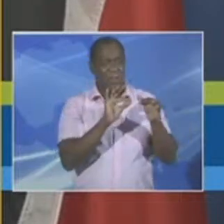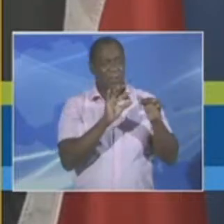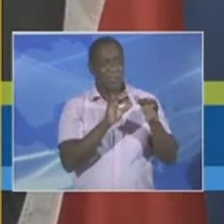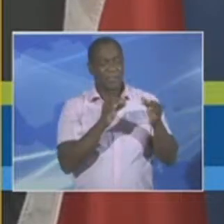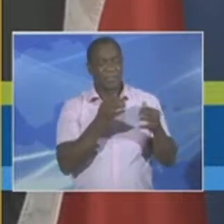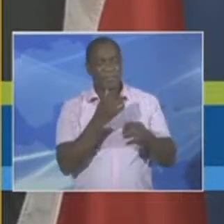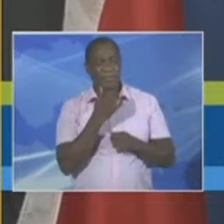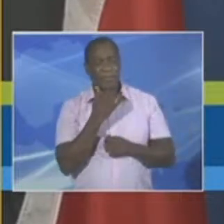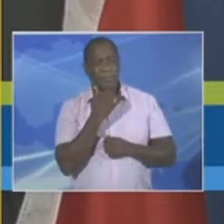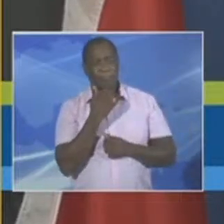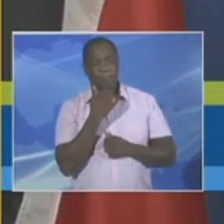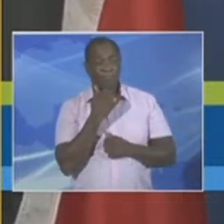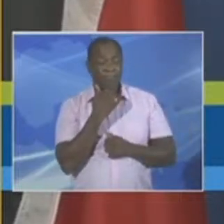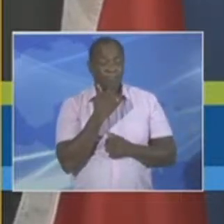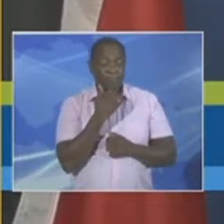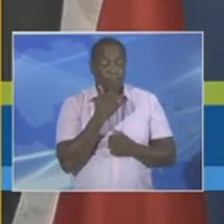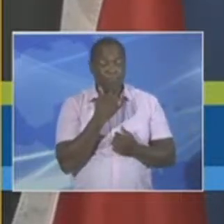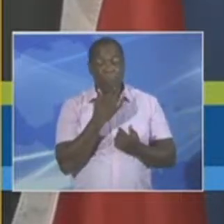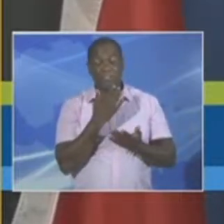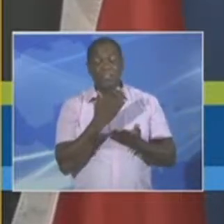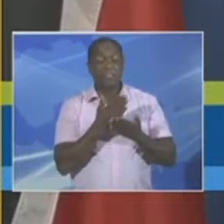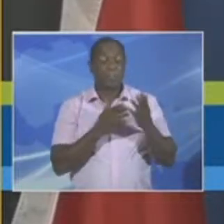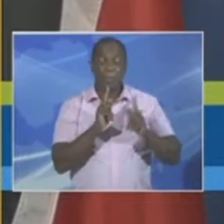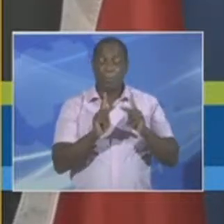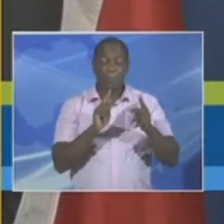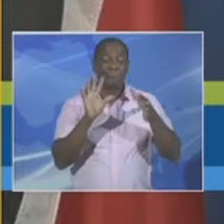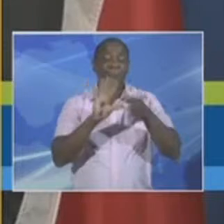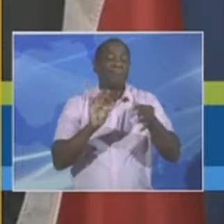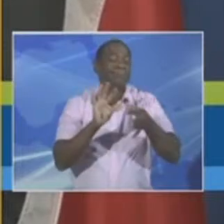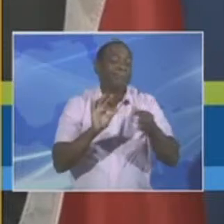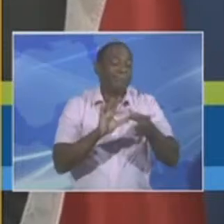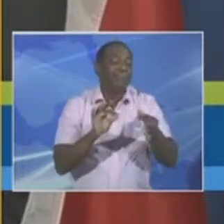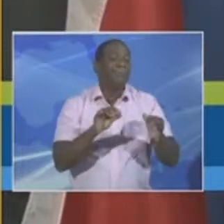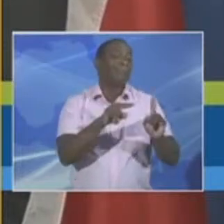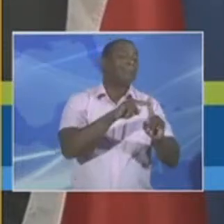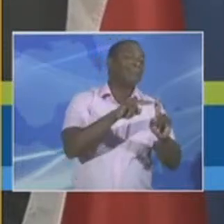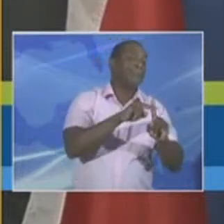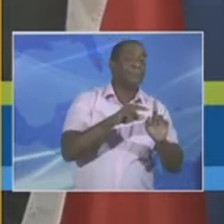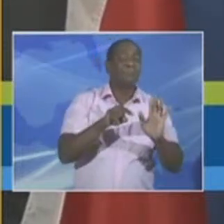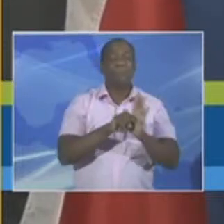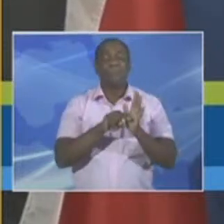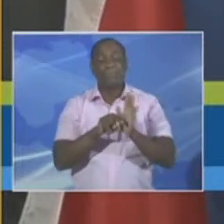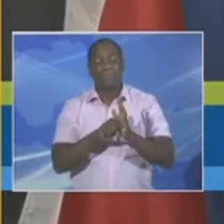favorably and some not. We will not be distracted by that.